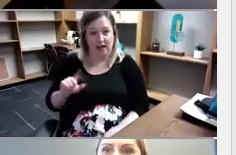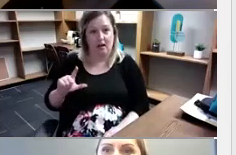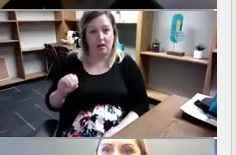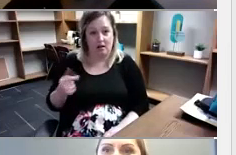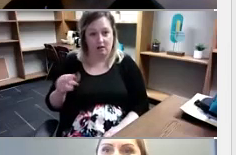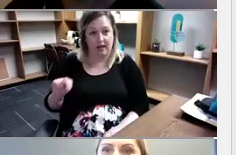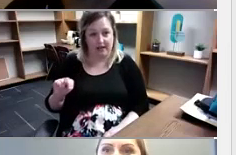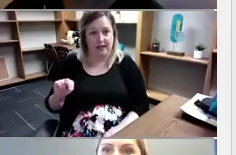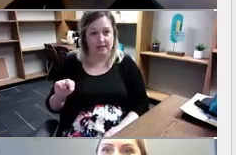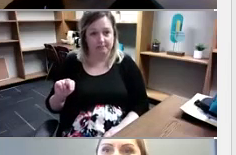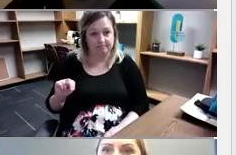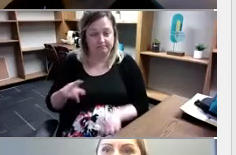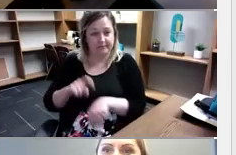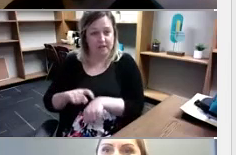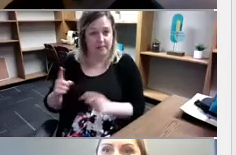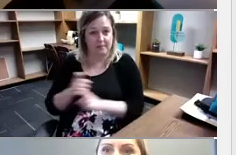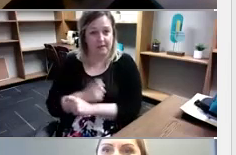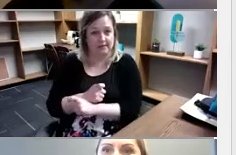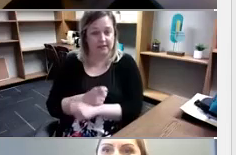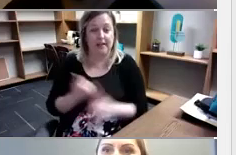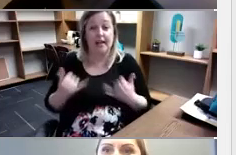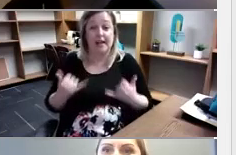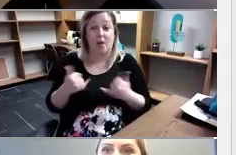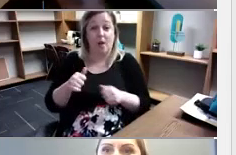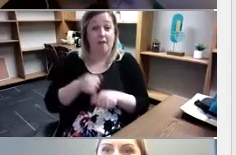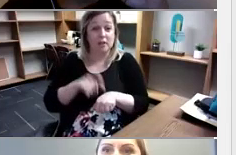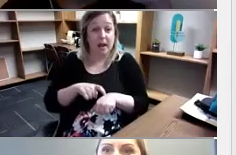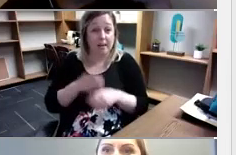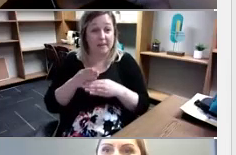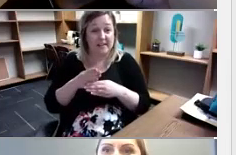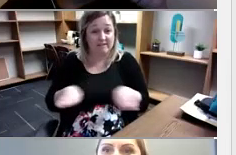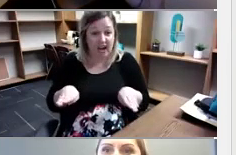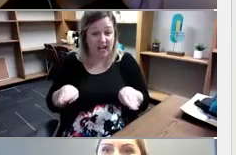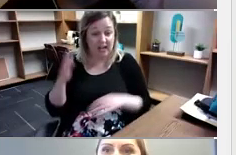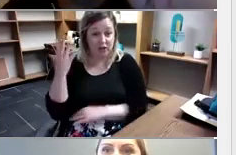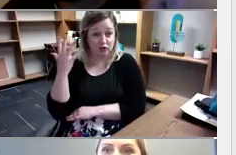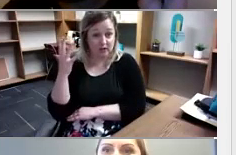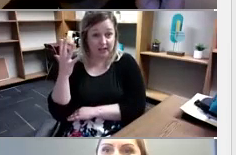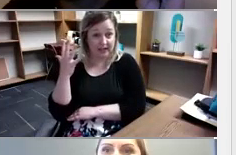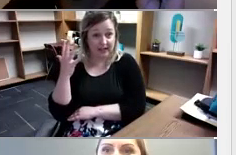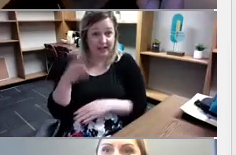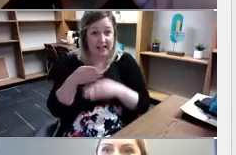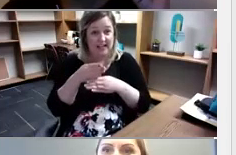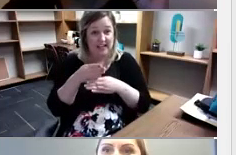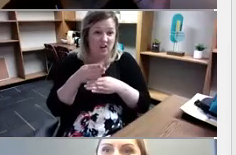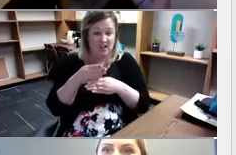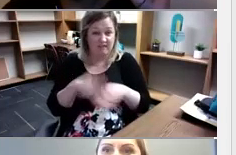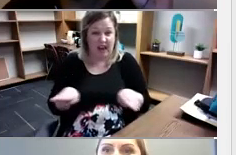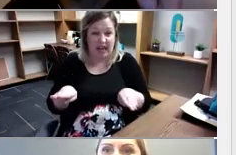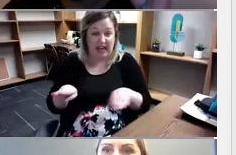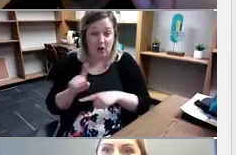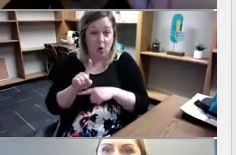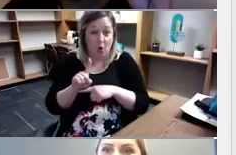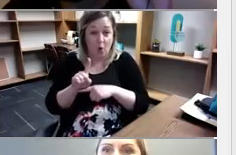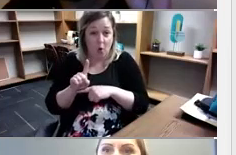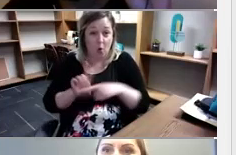that is, every time we are dividing our tree, we are dividing it into dividing our problem into quarters, and we are only